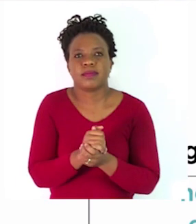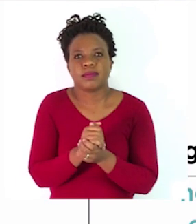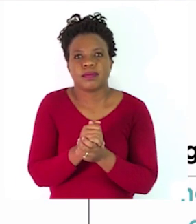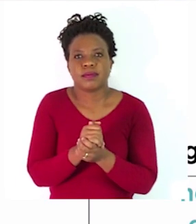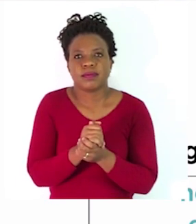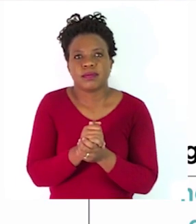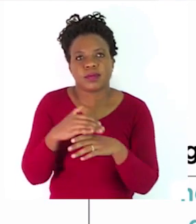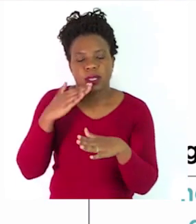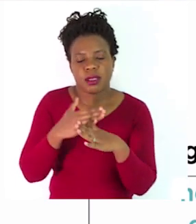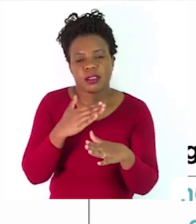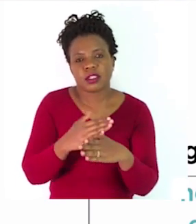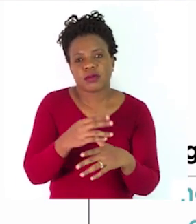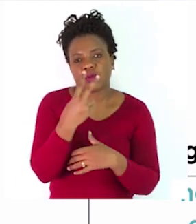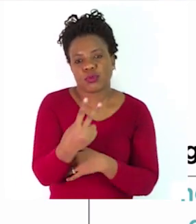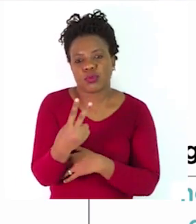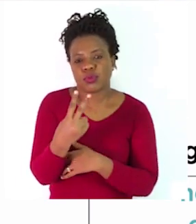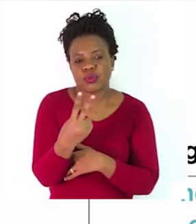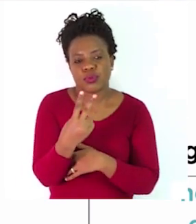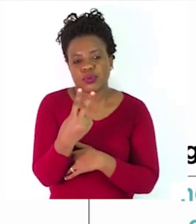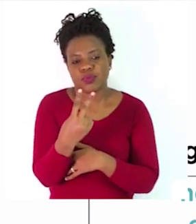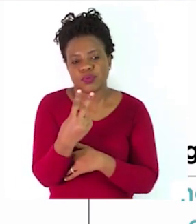For activity number 2,